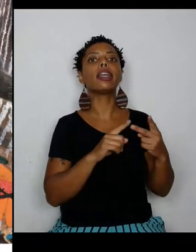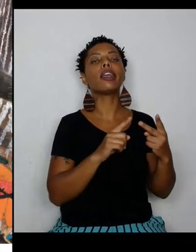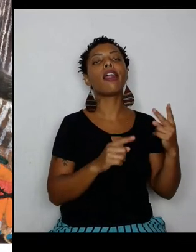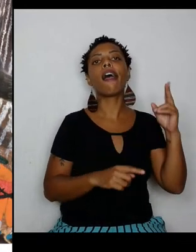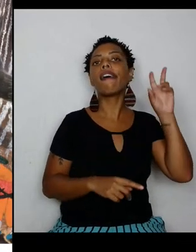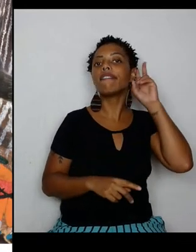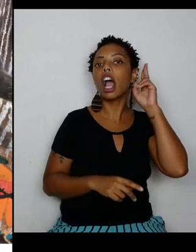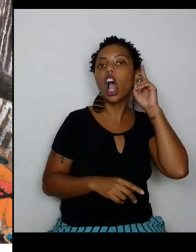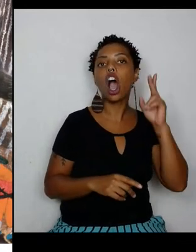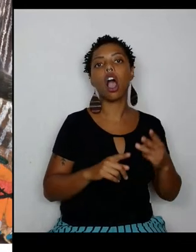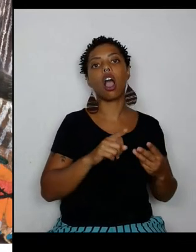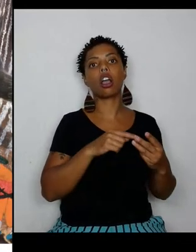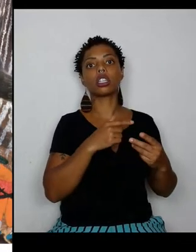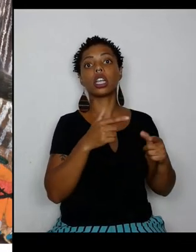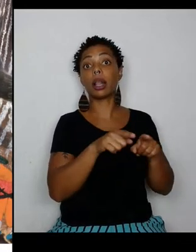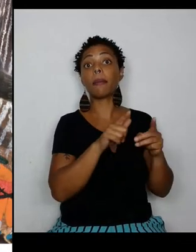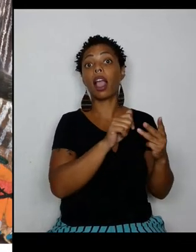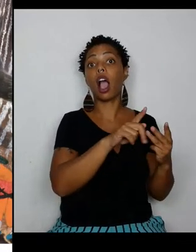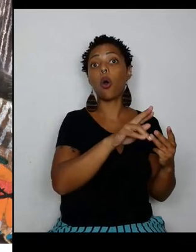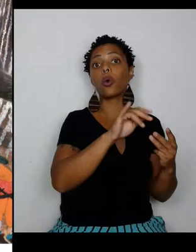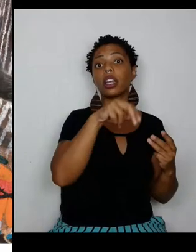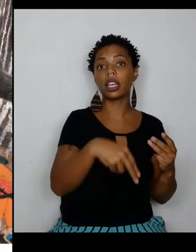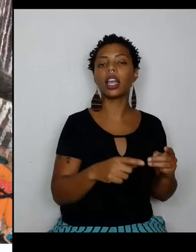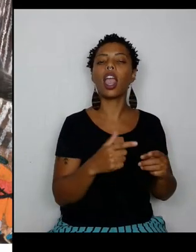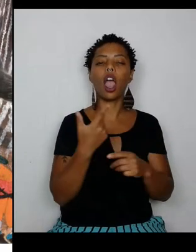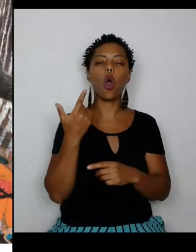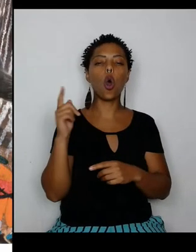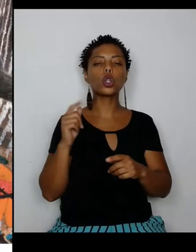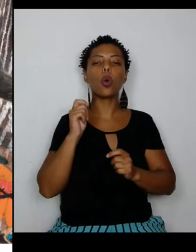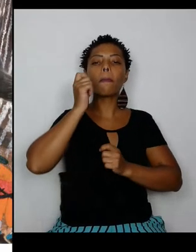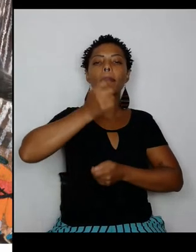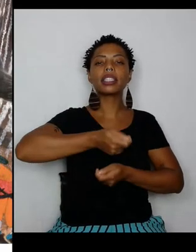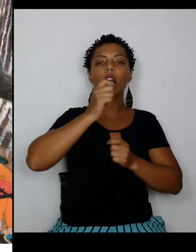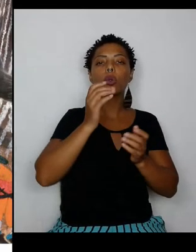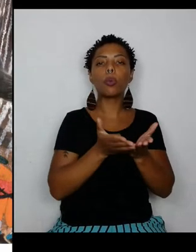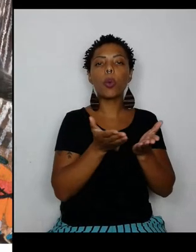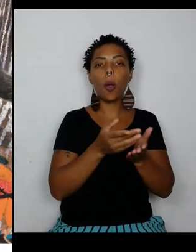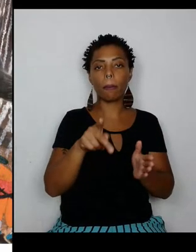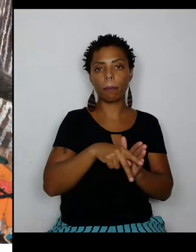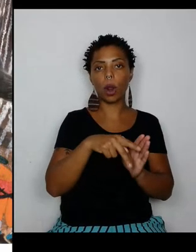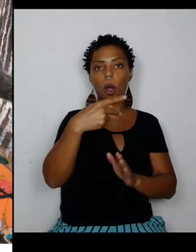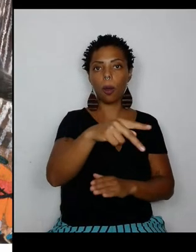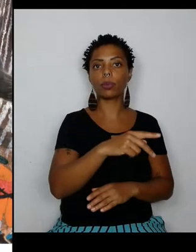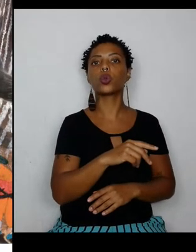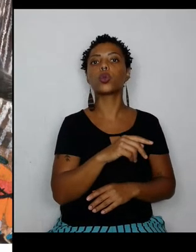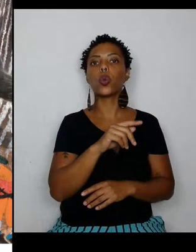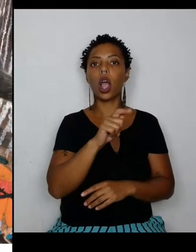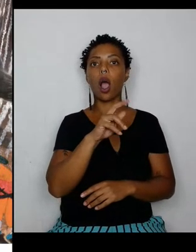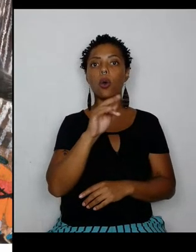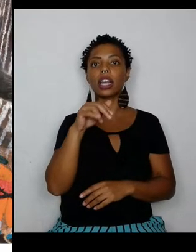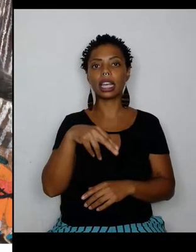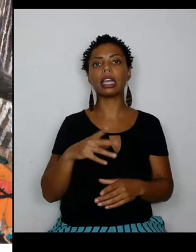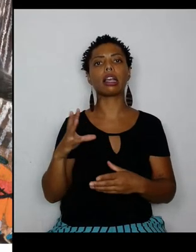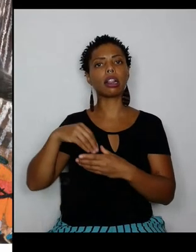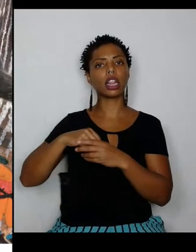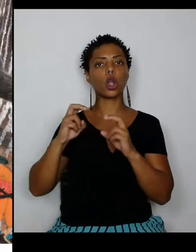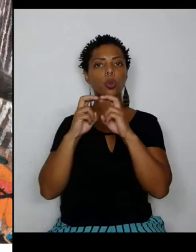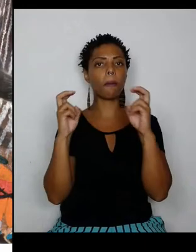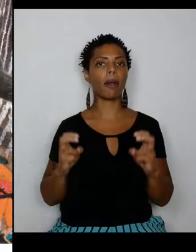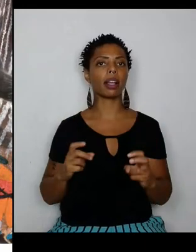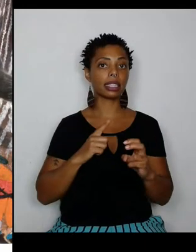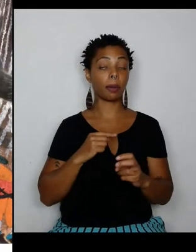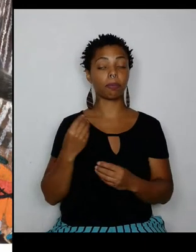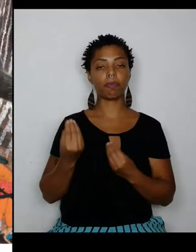gogh this is one example of that and the fisherman from gogan which is also part of